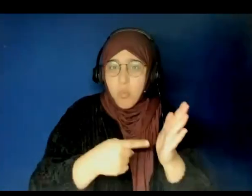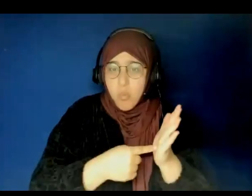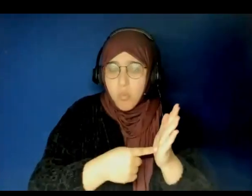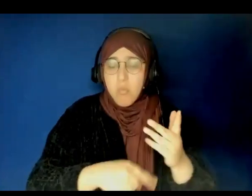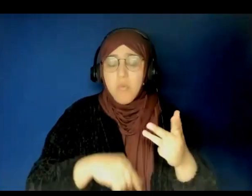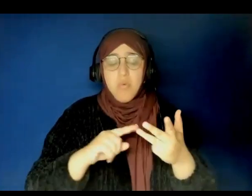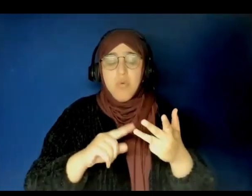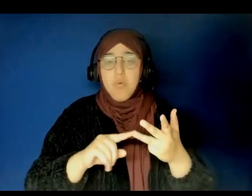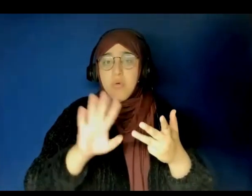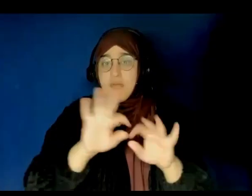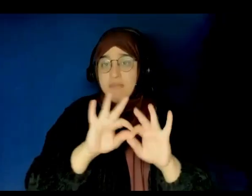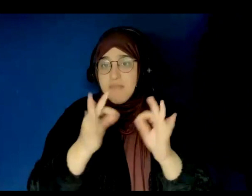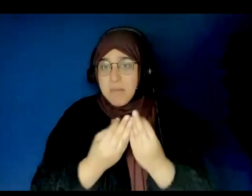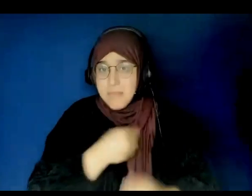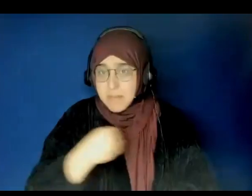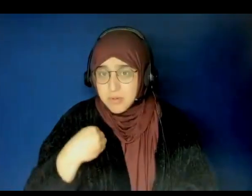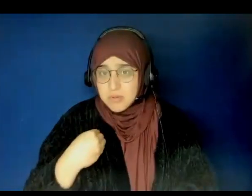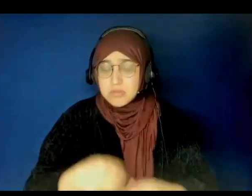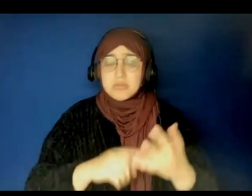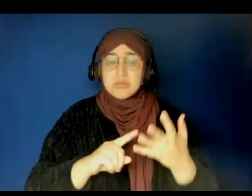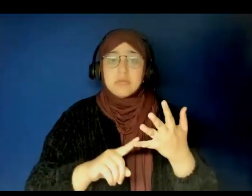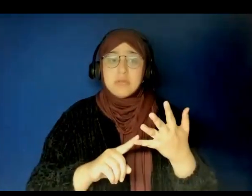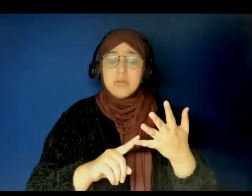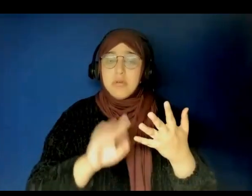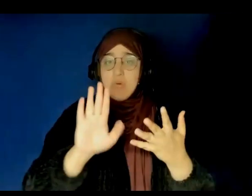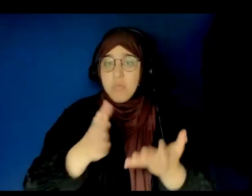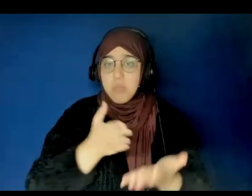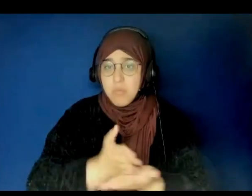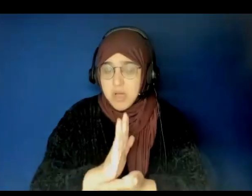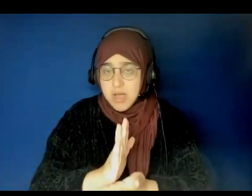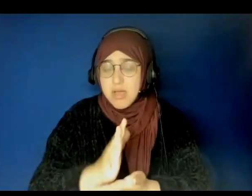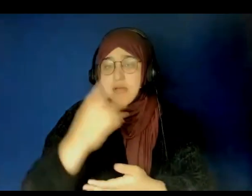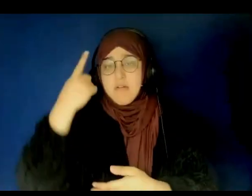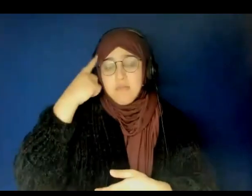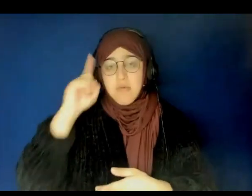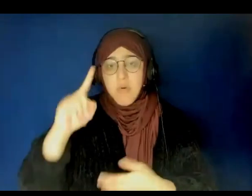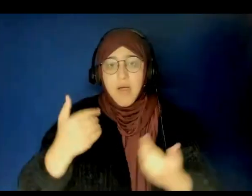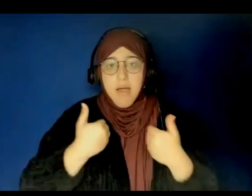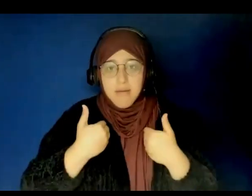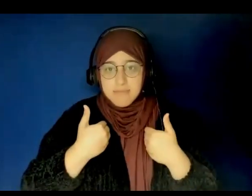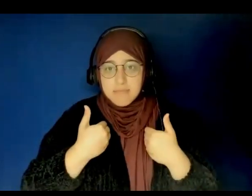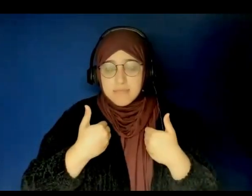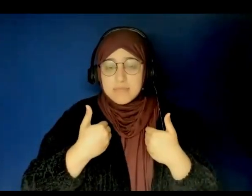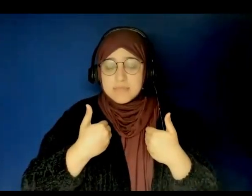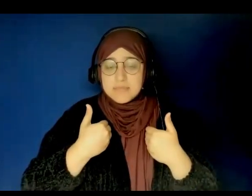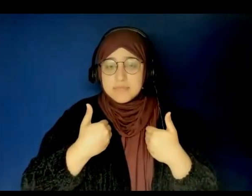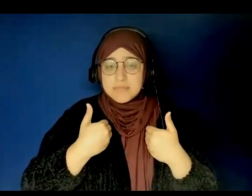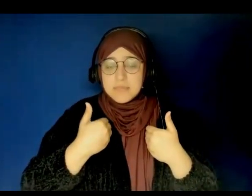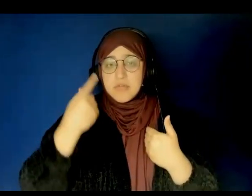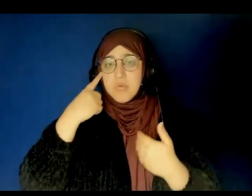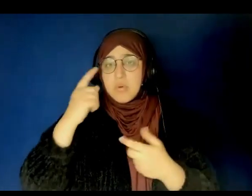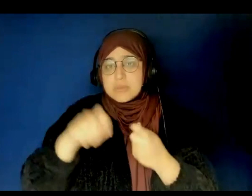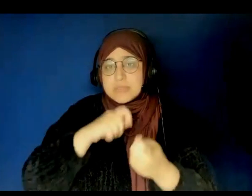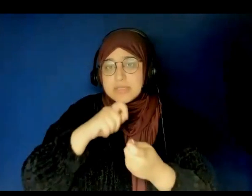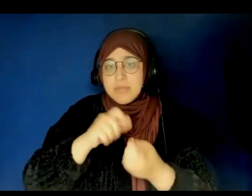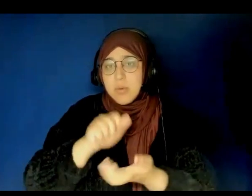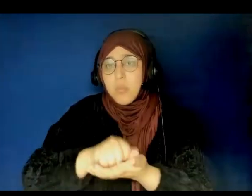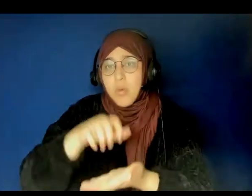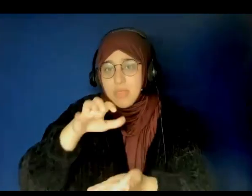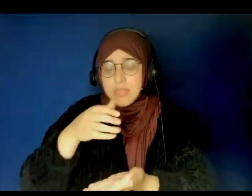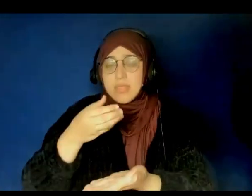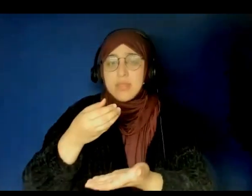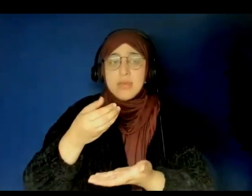your family members, it is the rights that you have to certain wealth